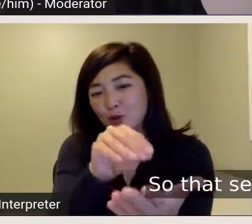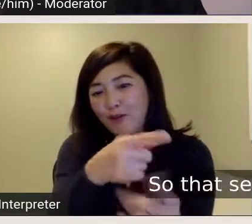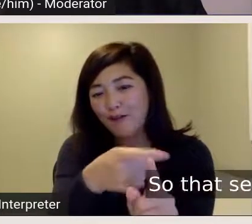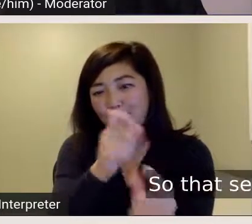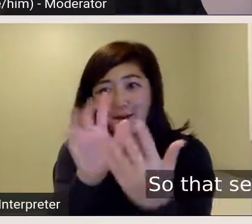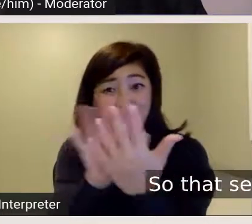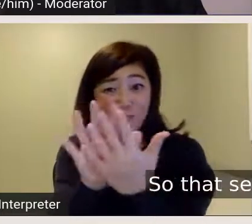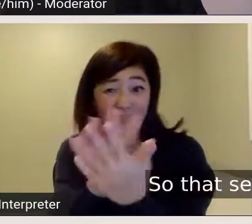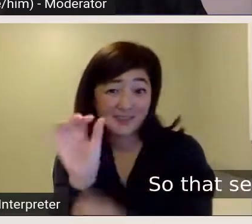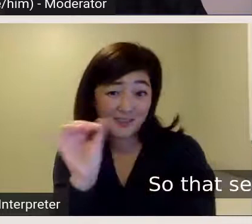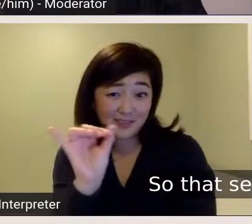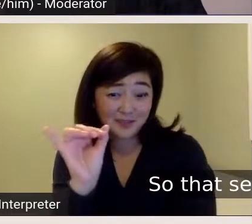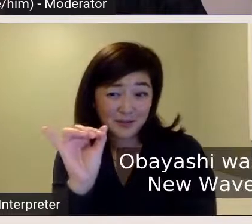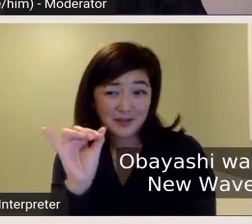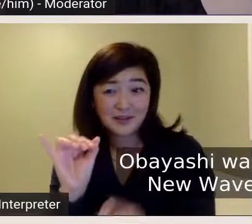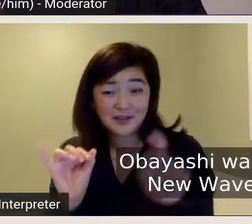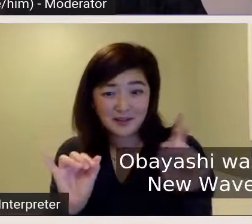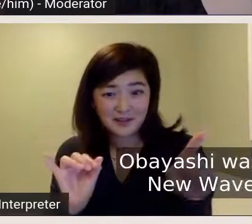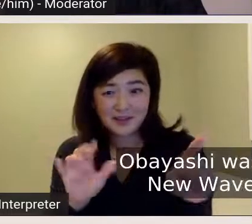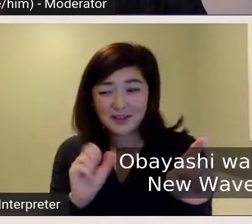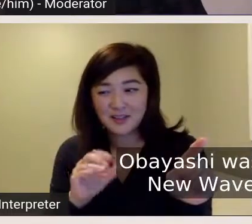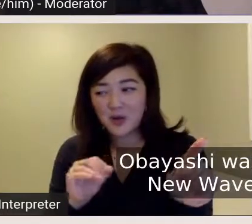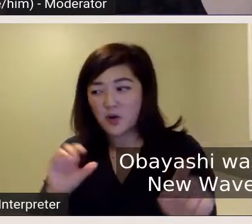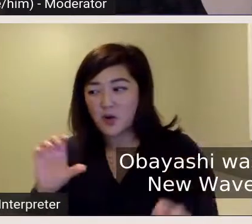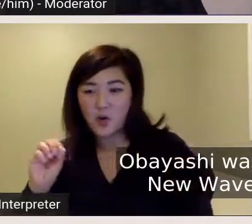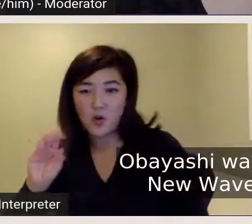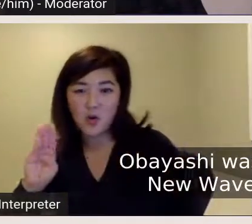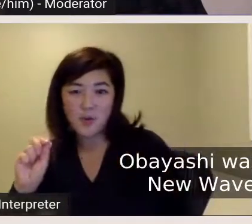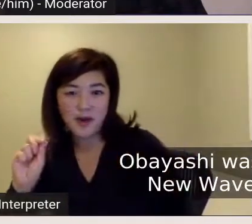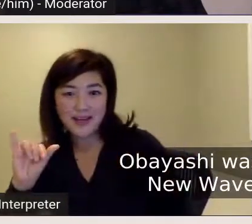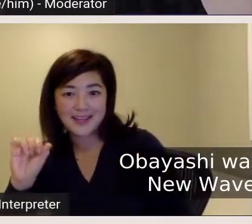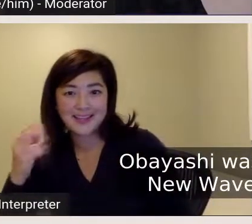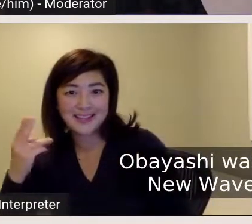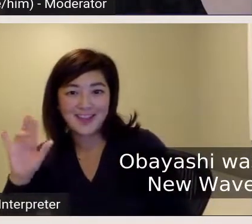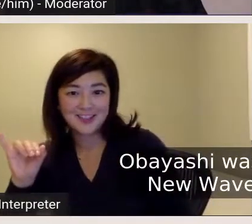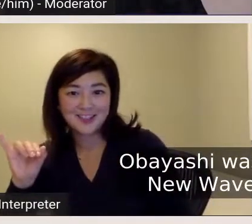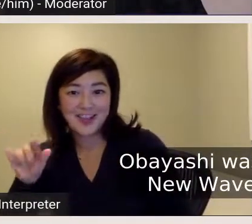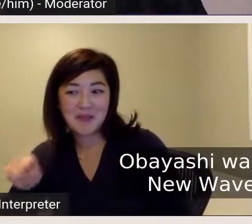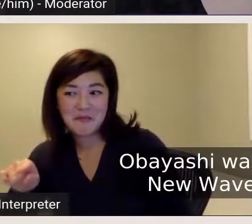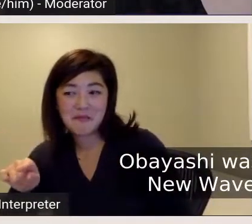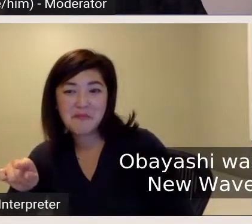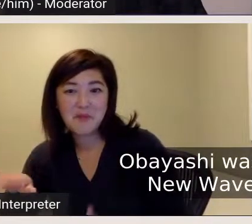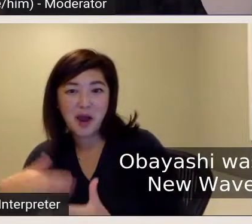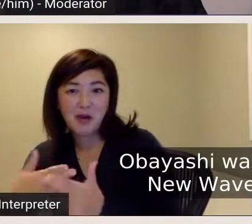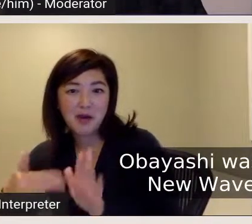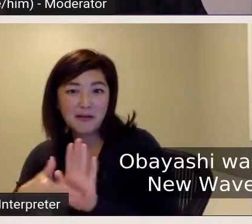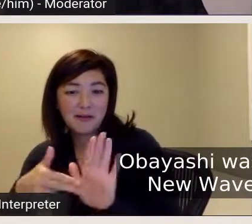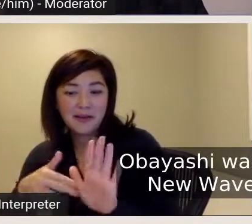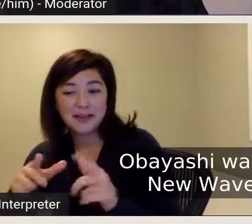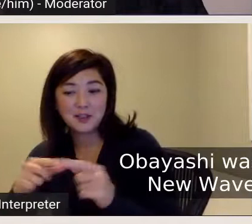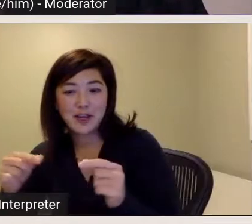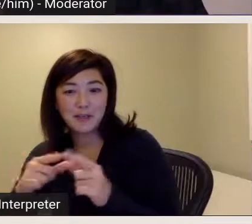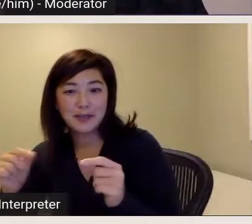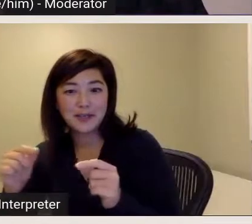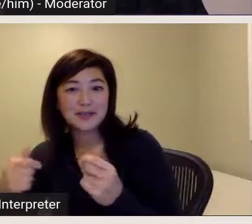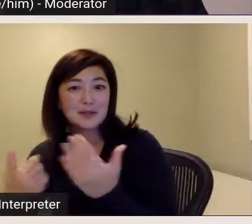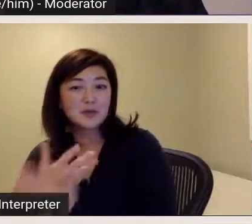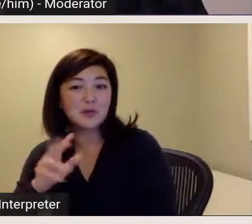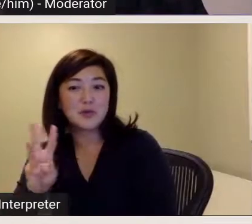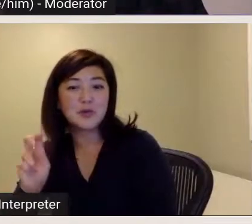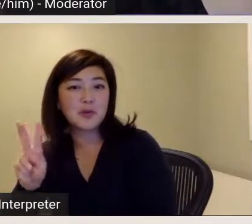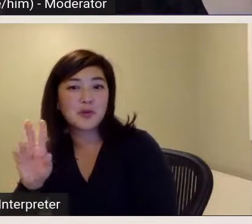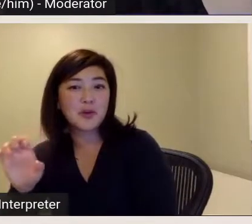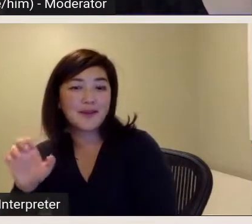cinema. So in that sense, I think Obayashi was the Japanese New Wave filmmaker.